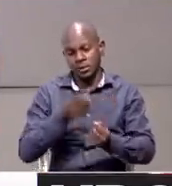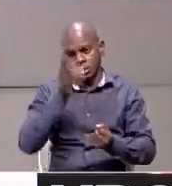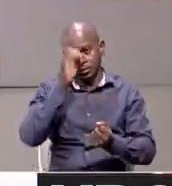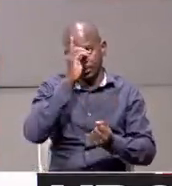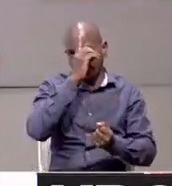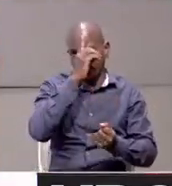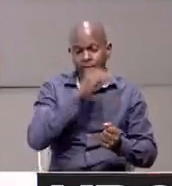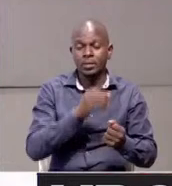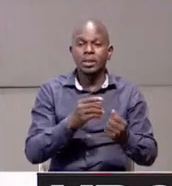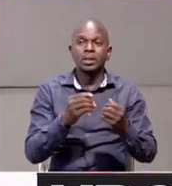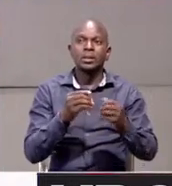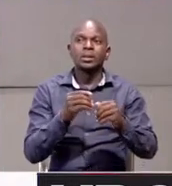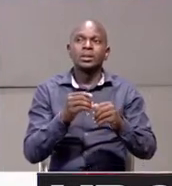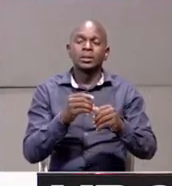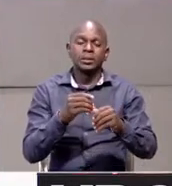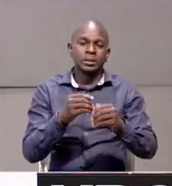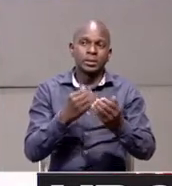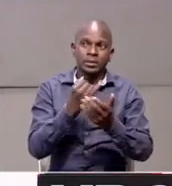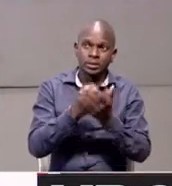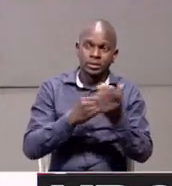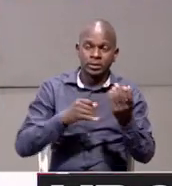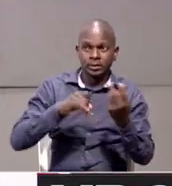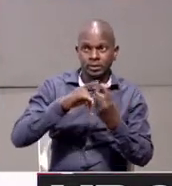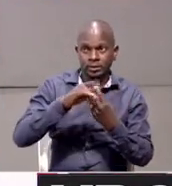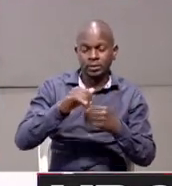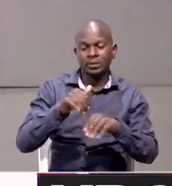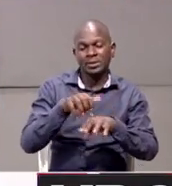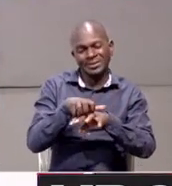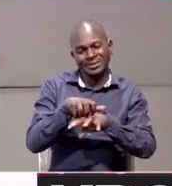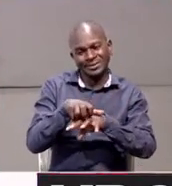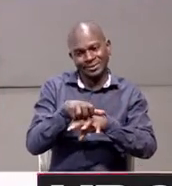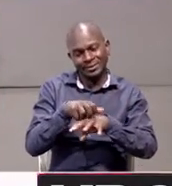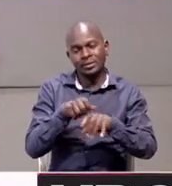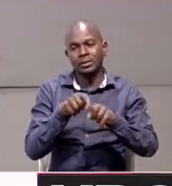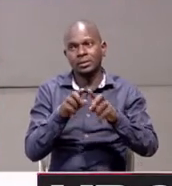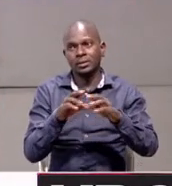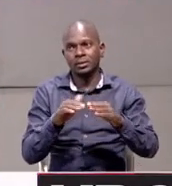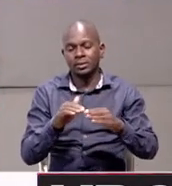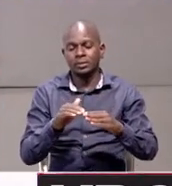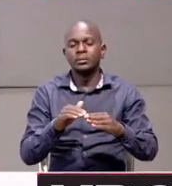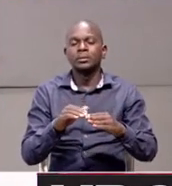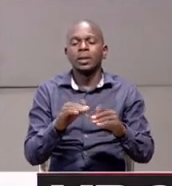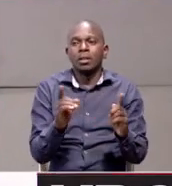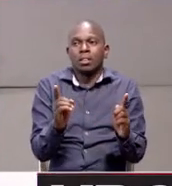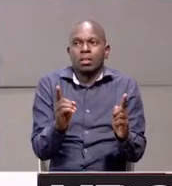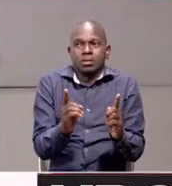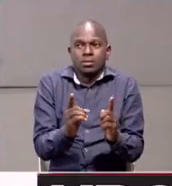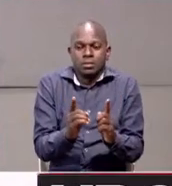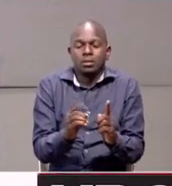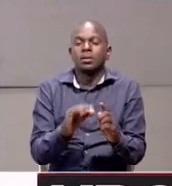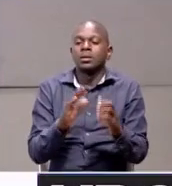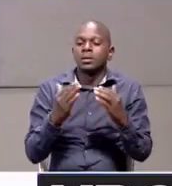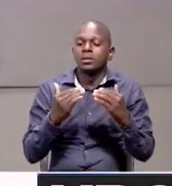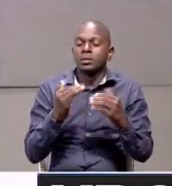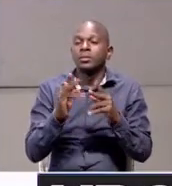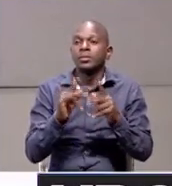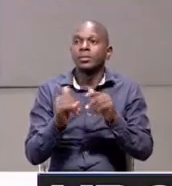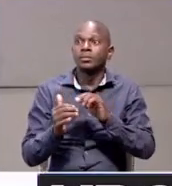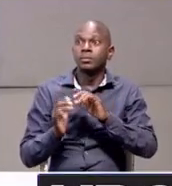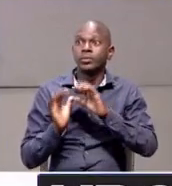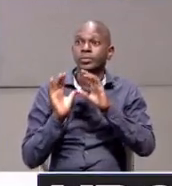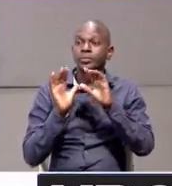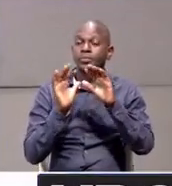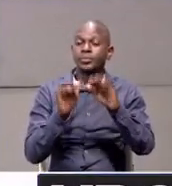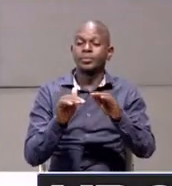HIV testing, syphilis testing, and we are also screening for sickle cell. So we thank the people who have turned up in